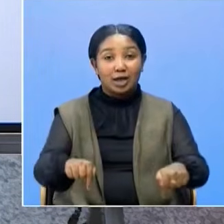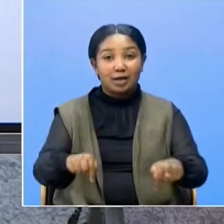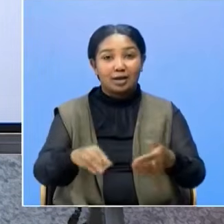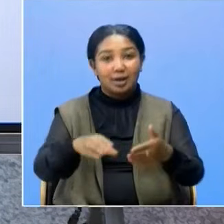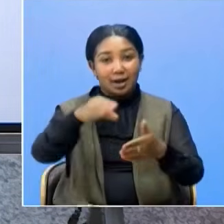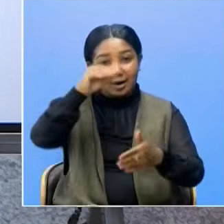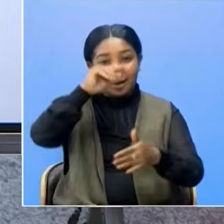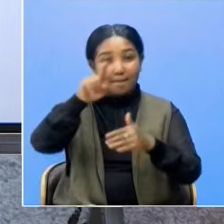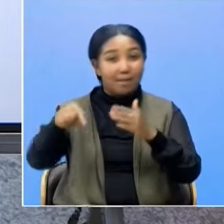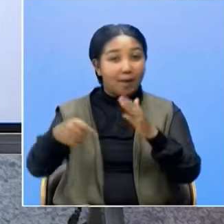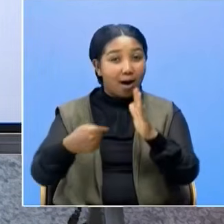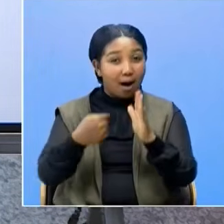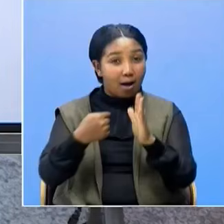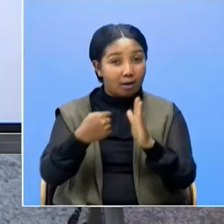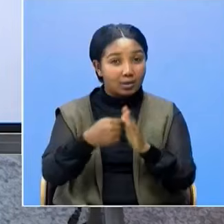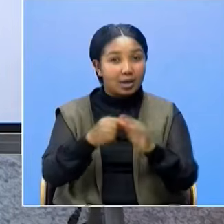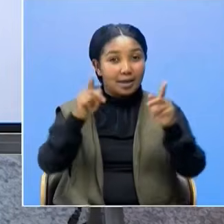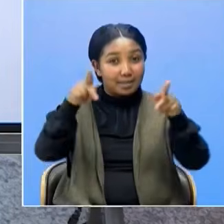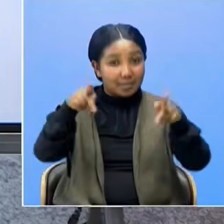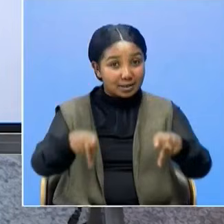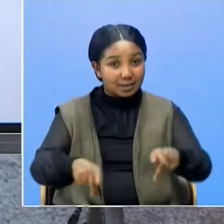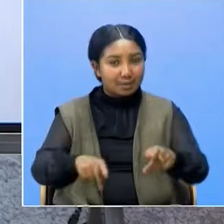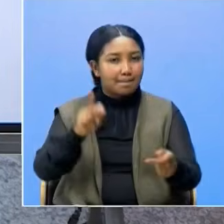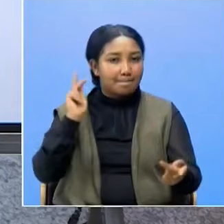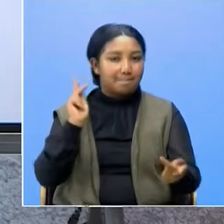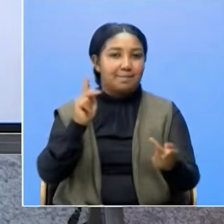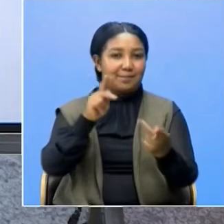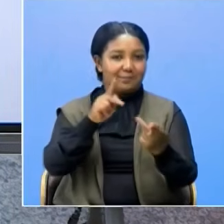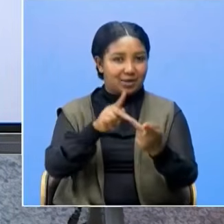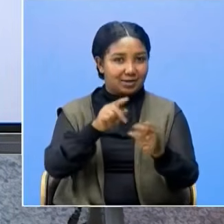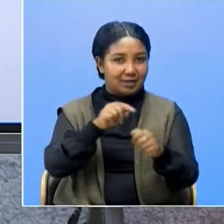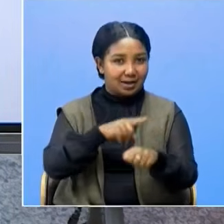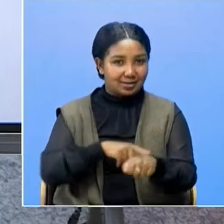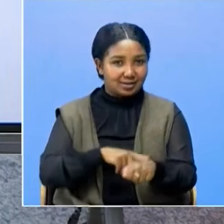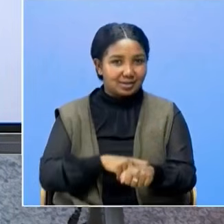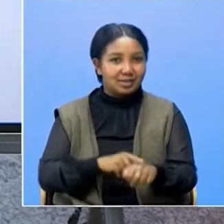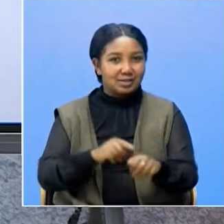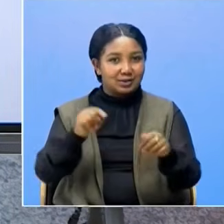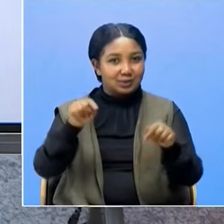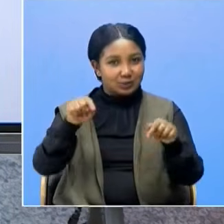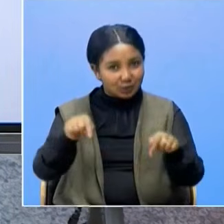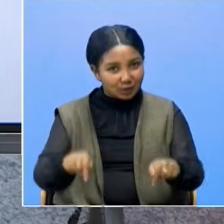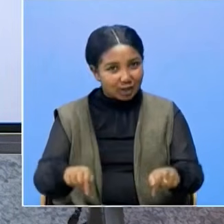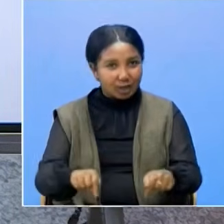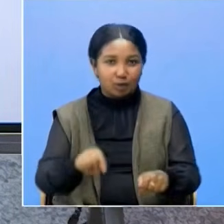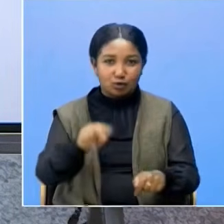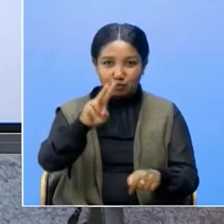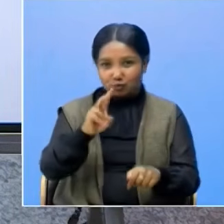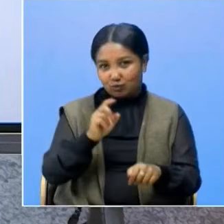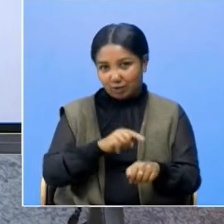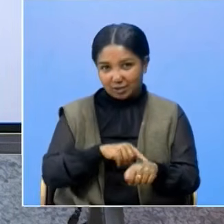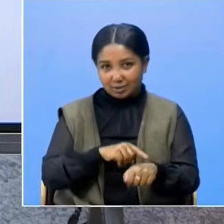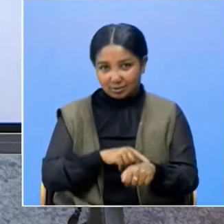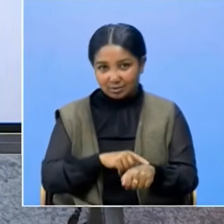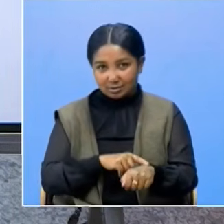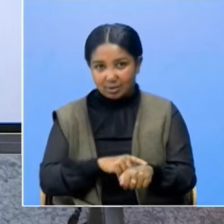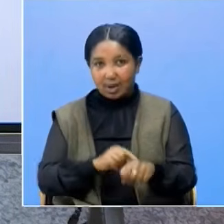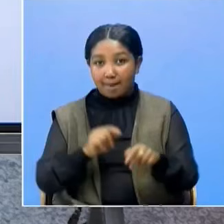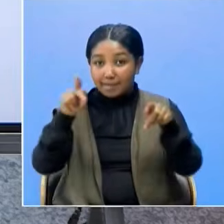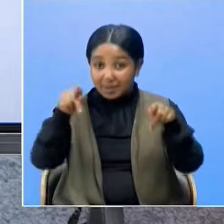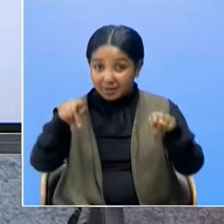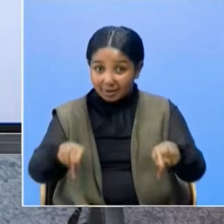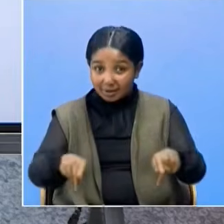learn about the present perfect. Yeah, today we're back to tenses, yeah? Good.